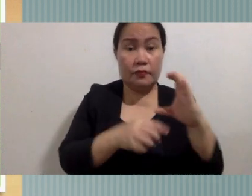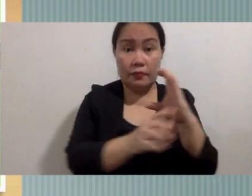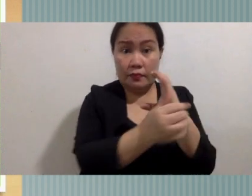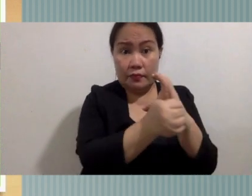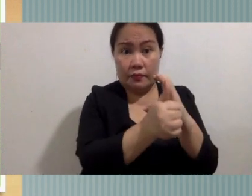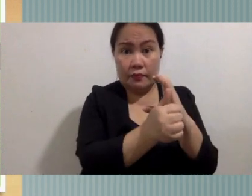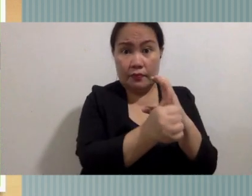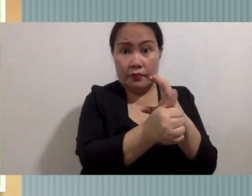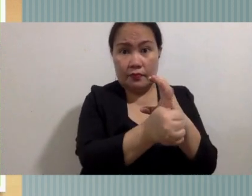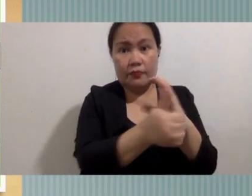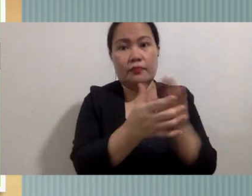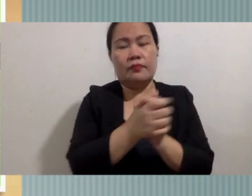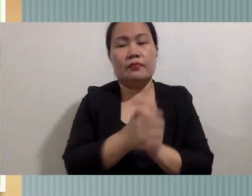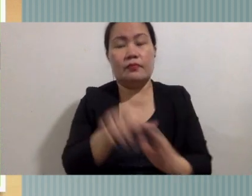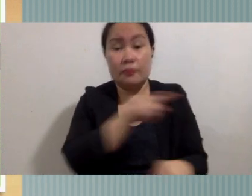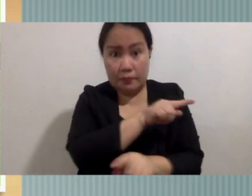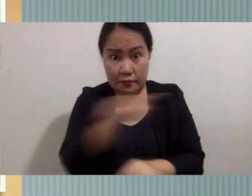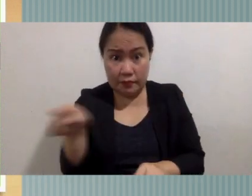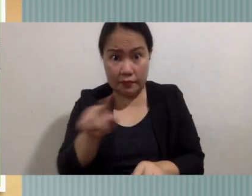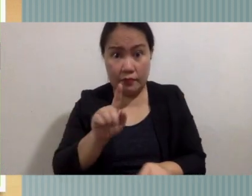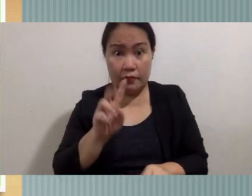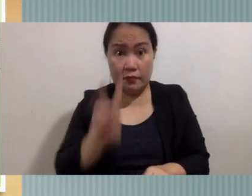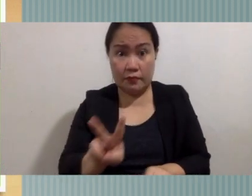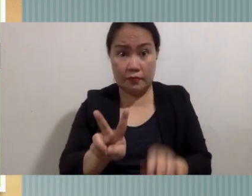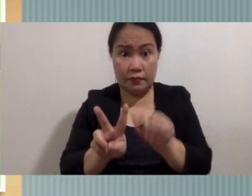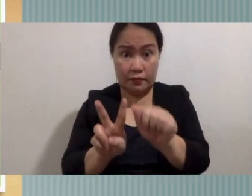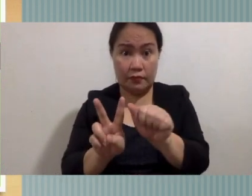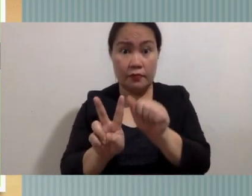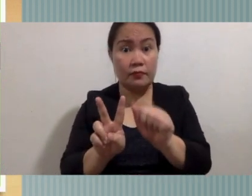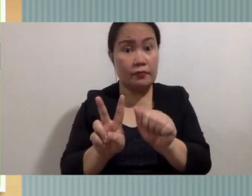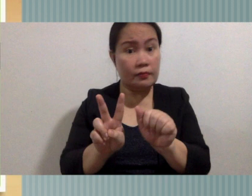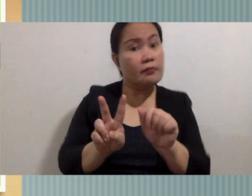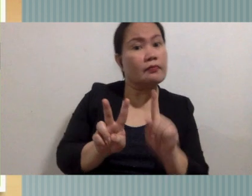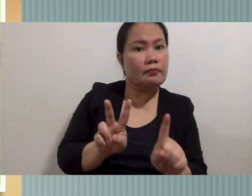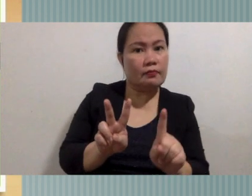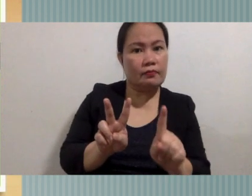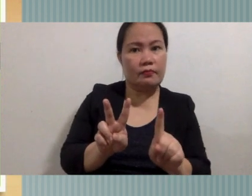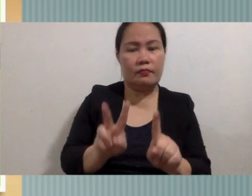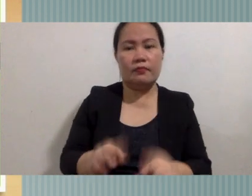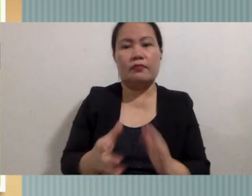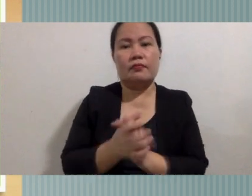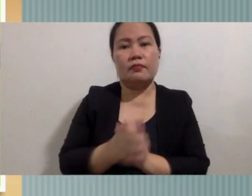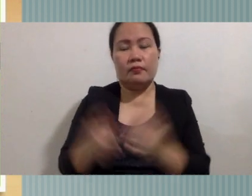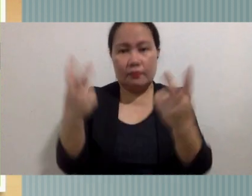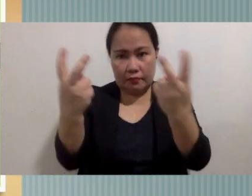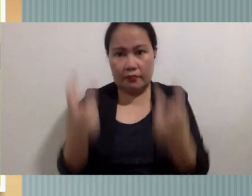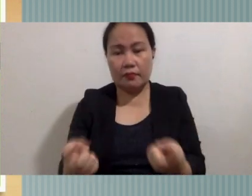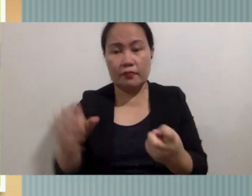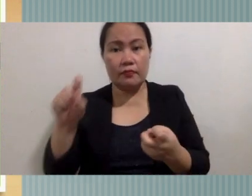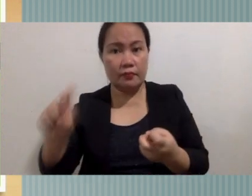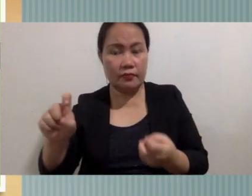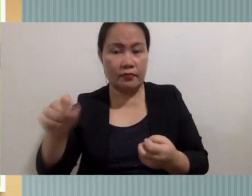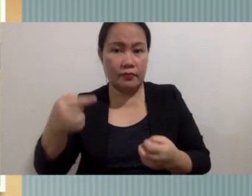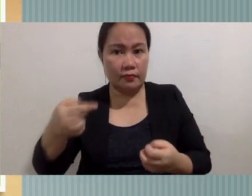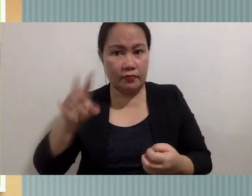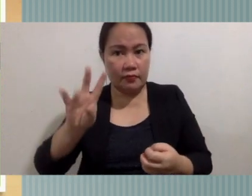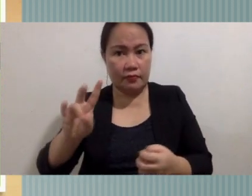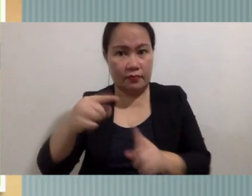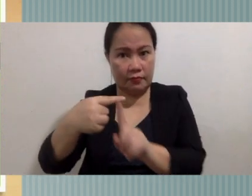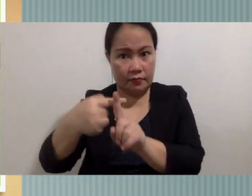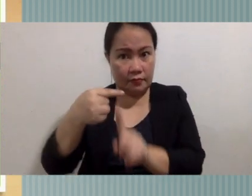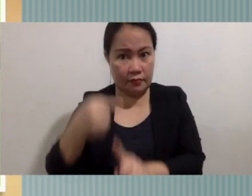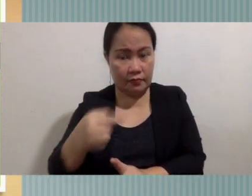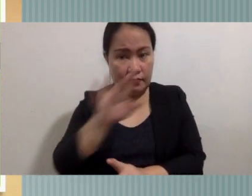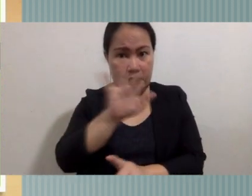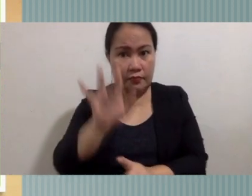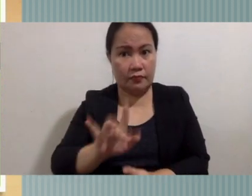1. C is 10. So 2 times a, that's so since our a is 1. And then we will